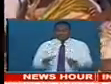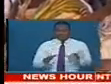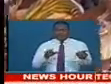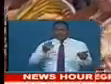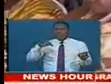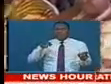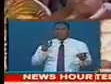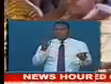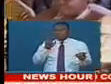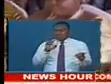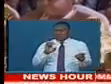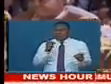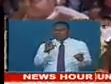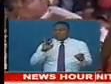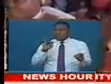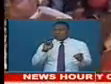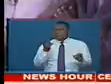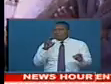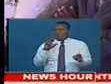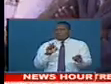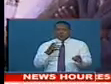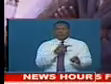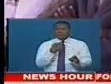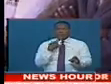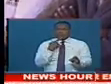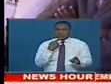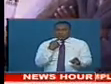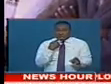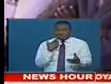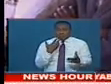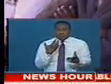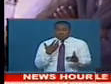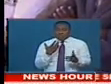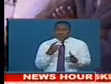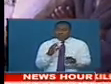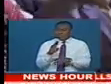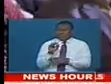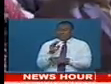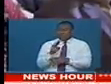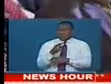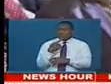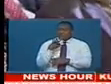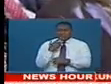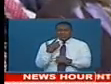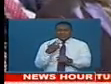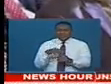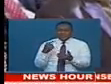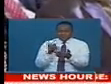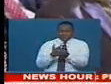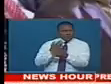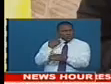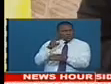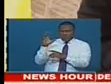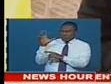Array, builders of the project, Dr. Rob Adam, outlined the specific function the Ghana Radio Astronomy Observatory